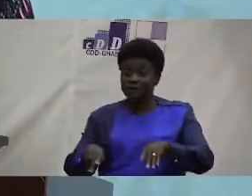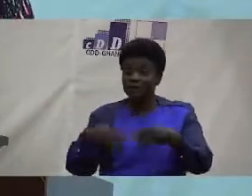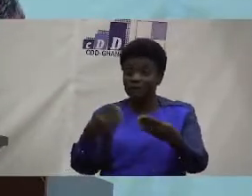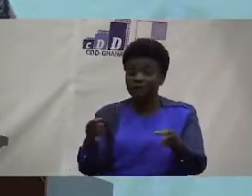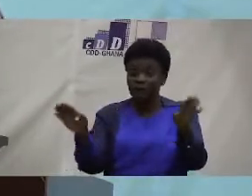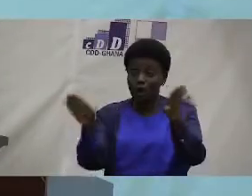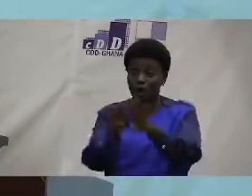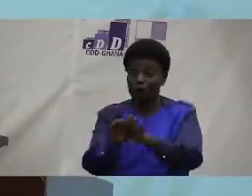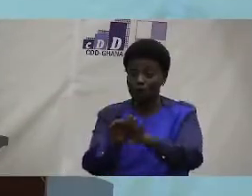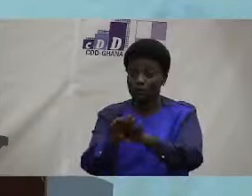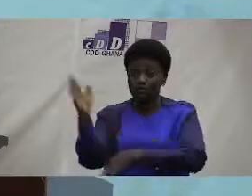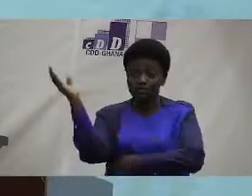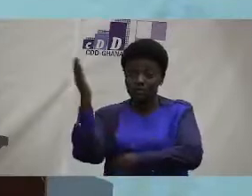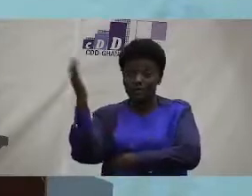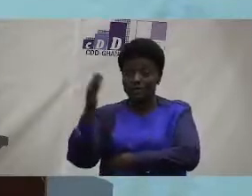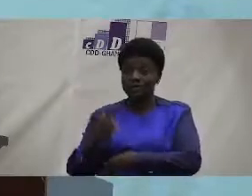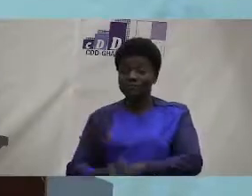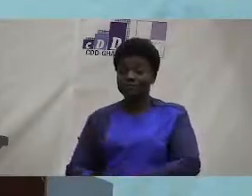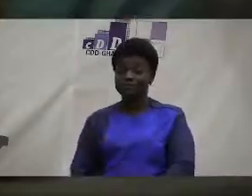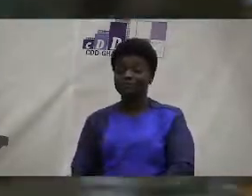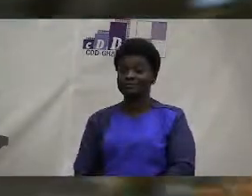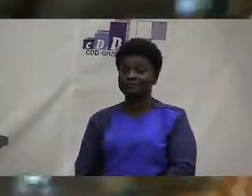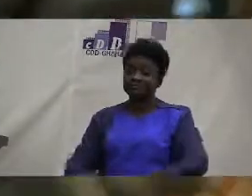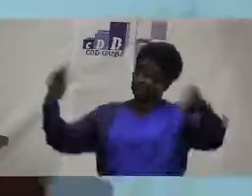closing remarks. Please.